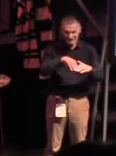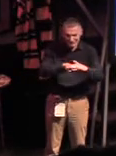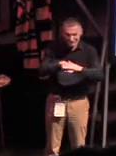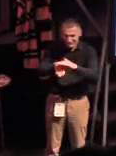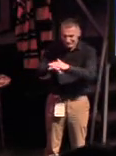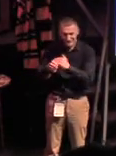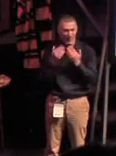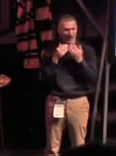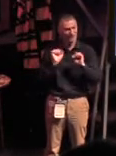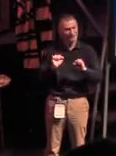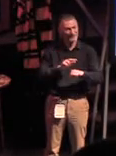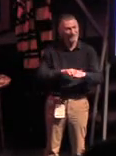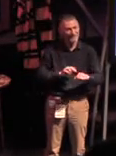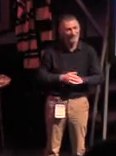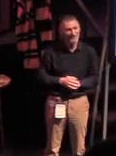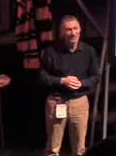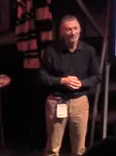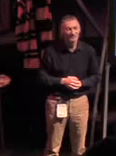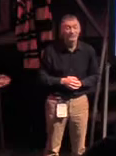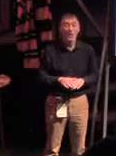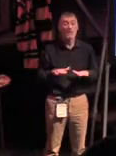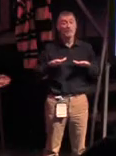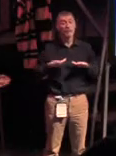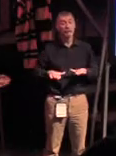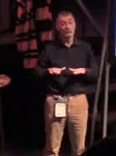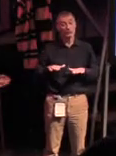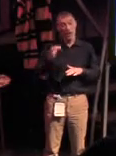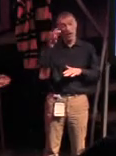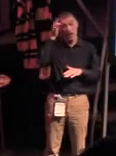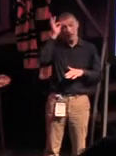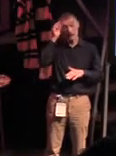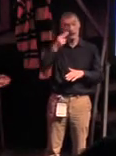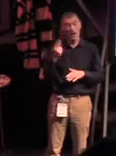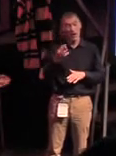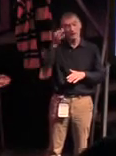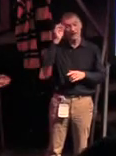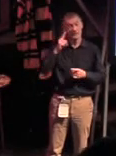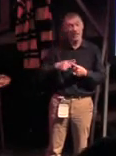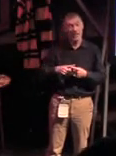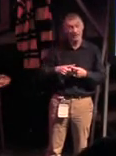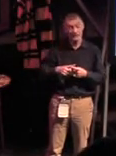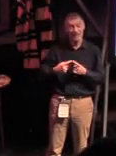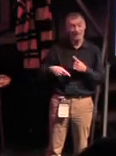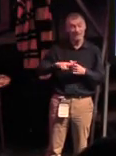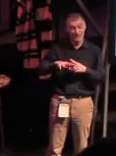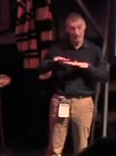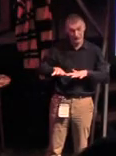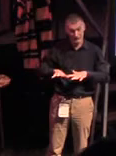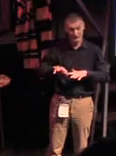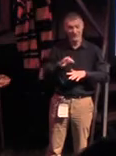coming days. Thank you, British Council and Arts Council of England, Visit Britain, City of